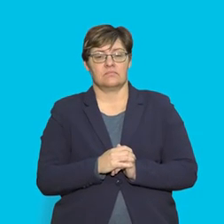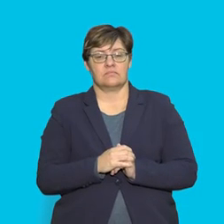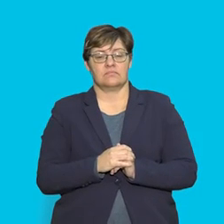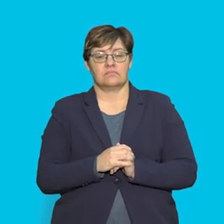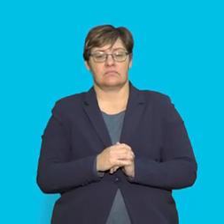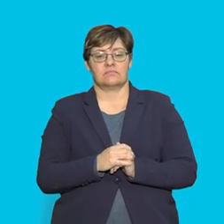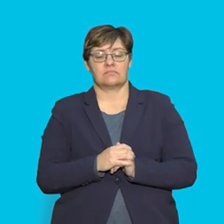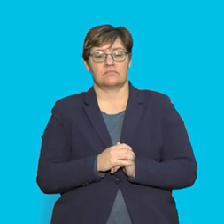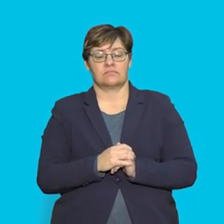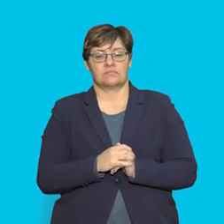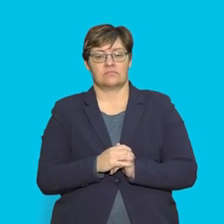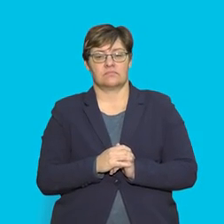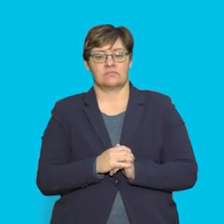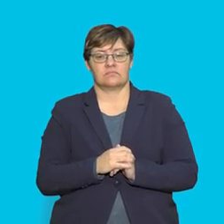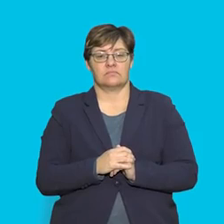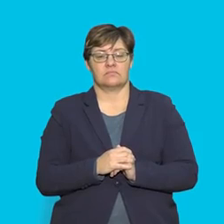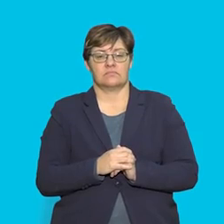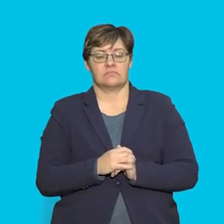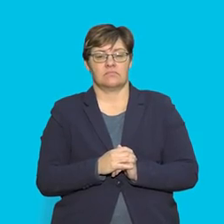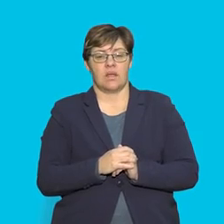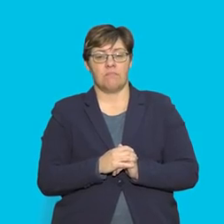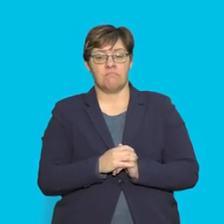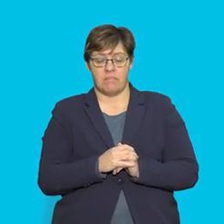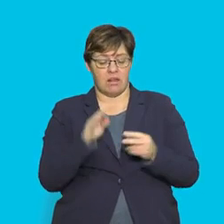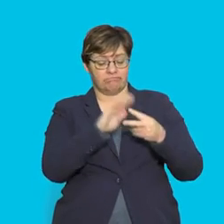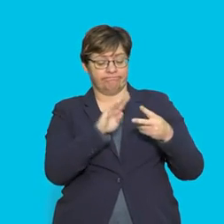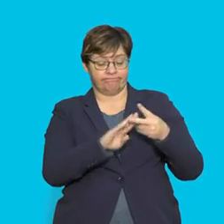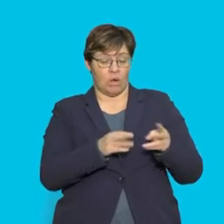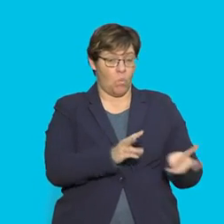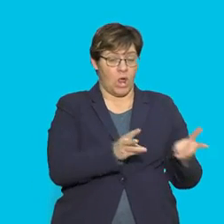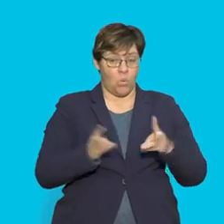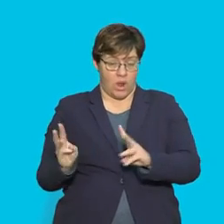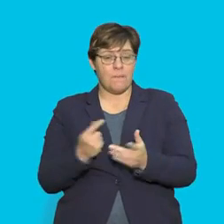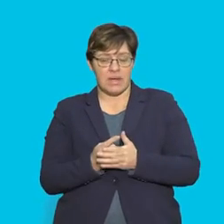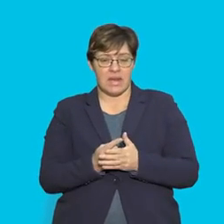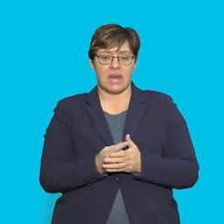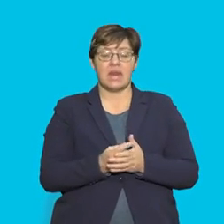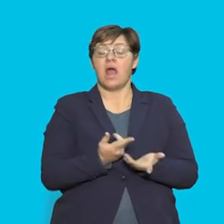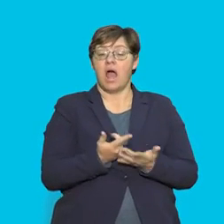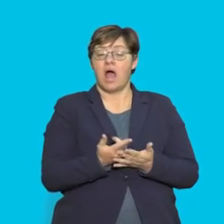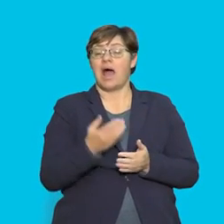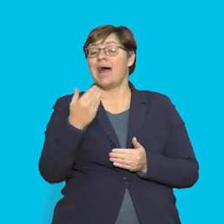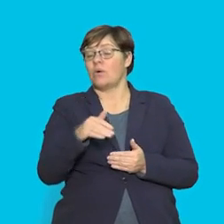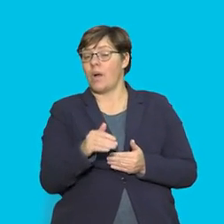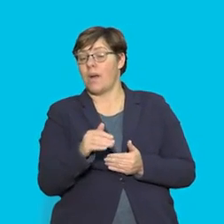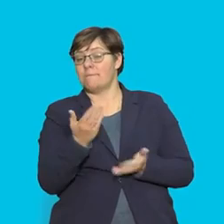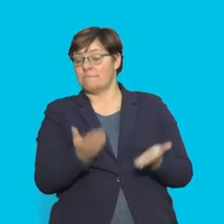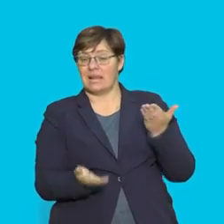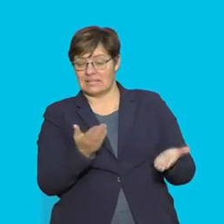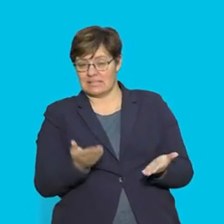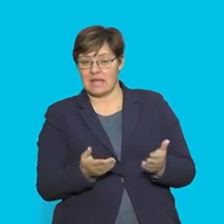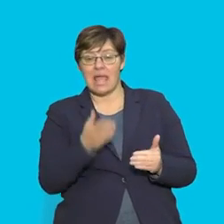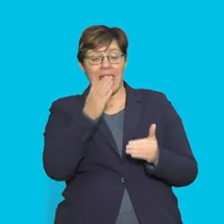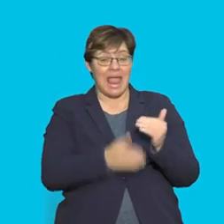8.8%, right? Now, what I want, there's 2 ways to do this. You can find what the outstanding balance